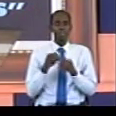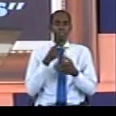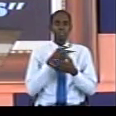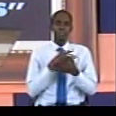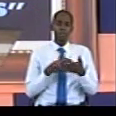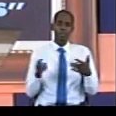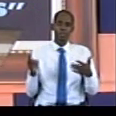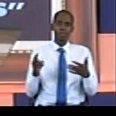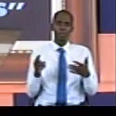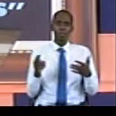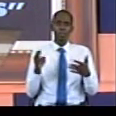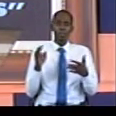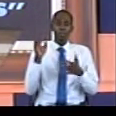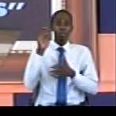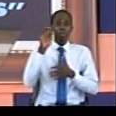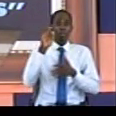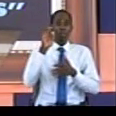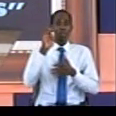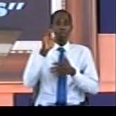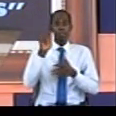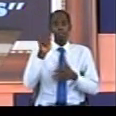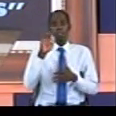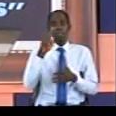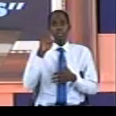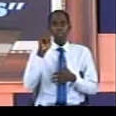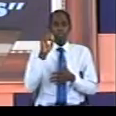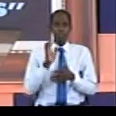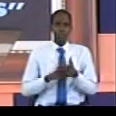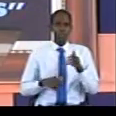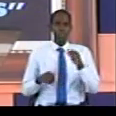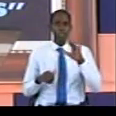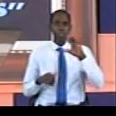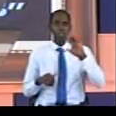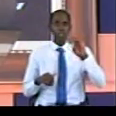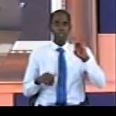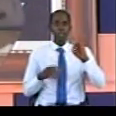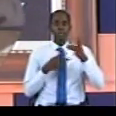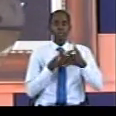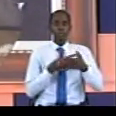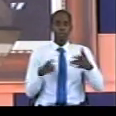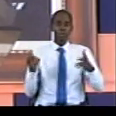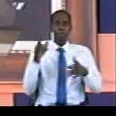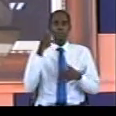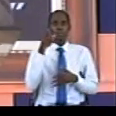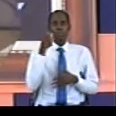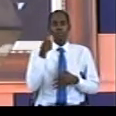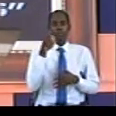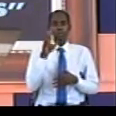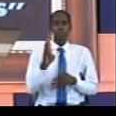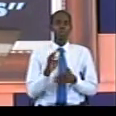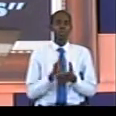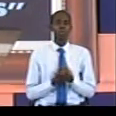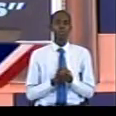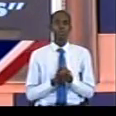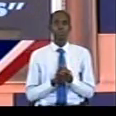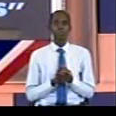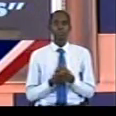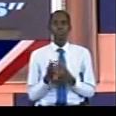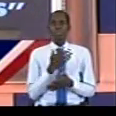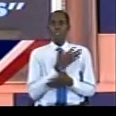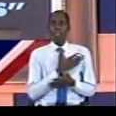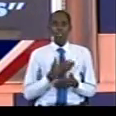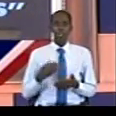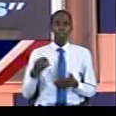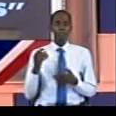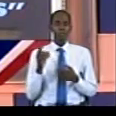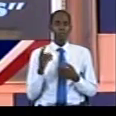reading here from verse 26. Acts chapter 8, and we're reading from verse 26. And the angel of the